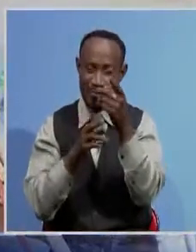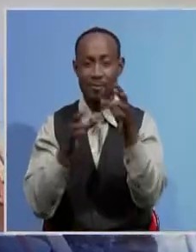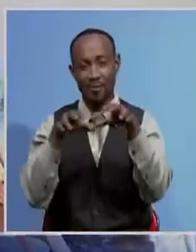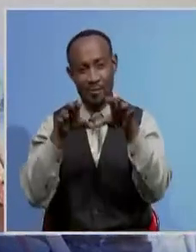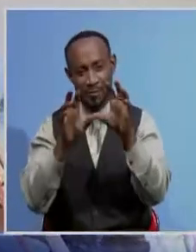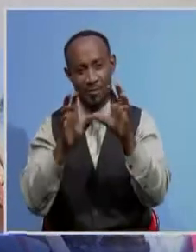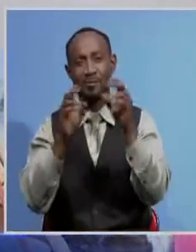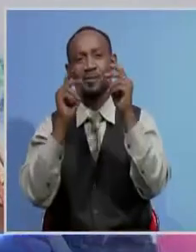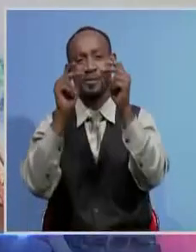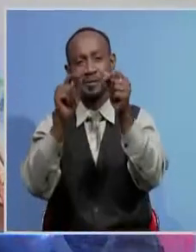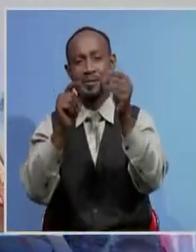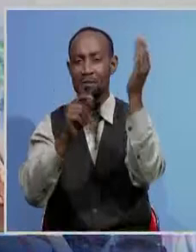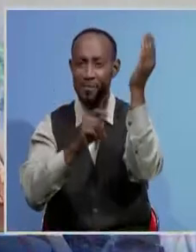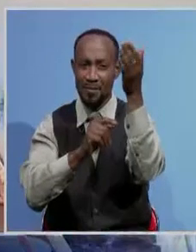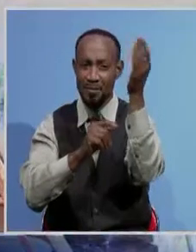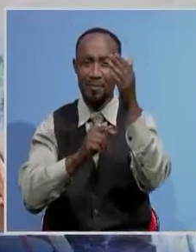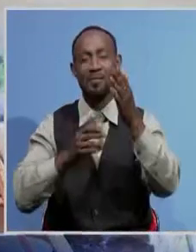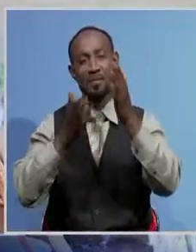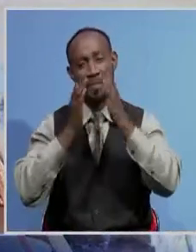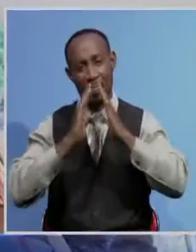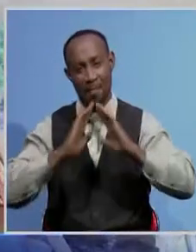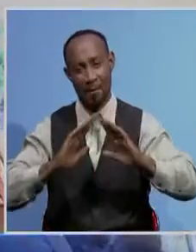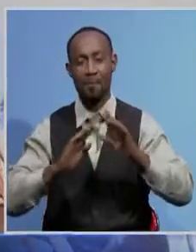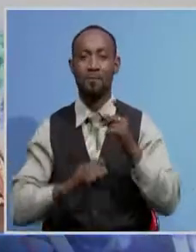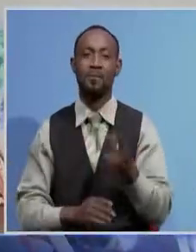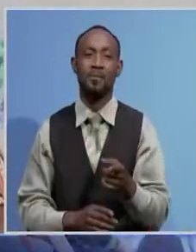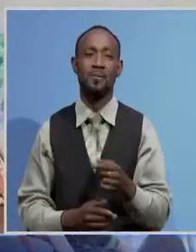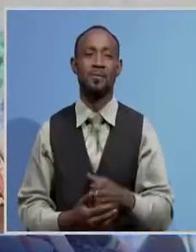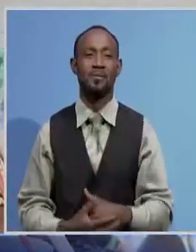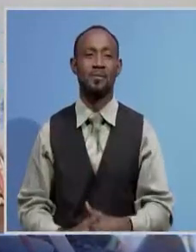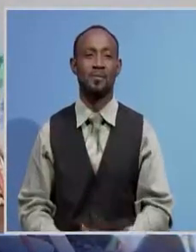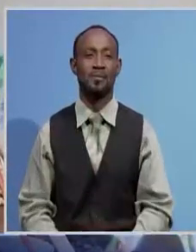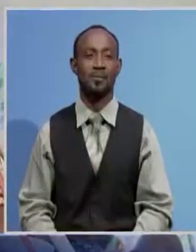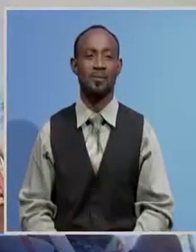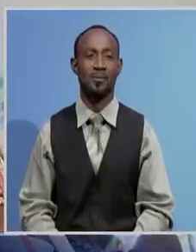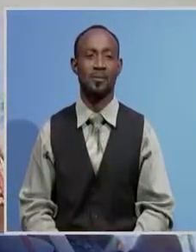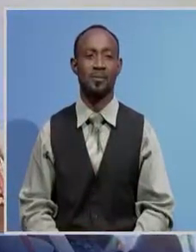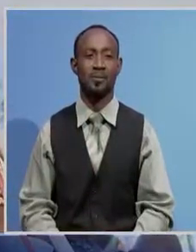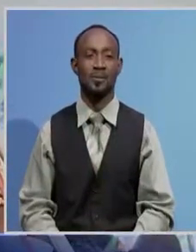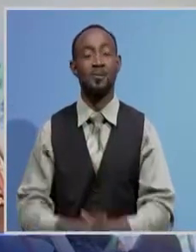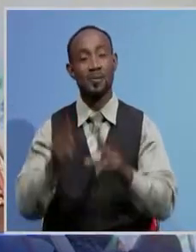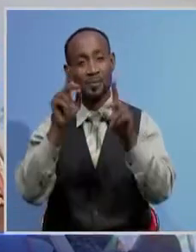that we have achieved by continuing to reach peace to the